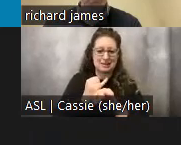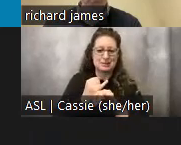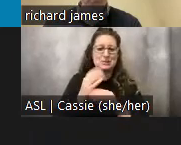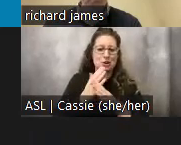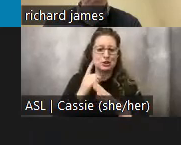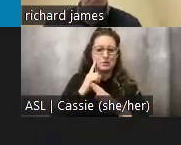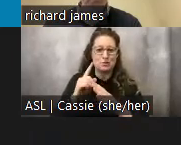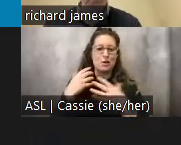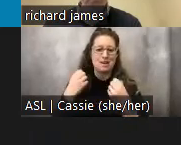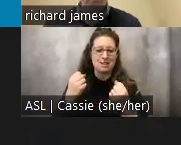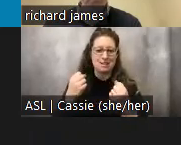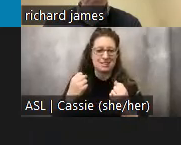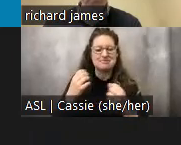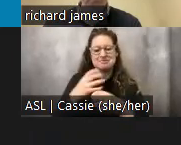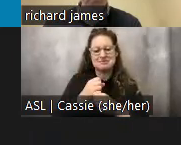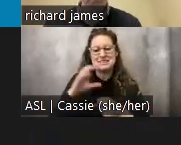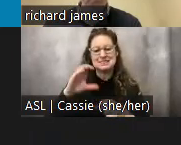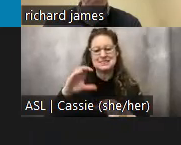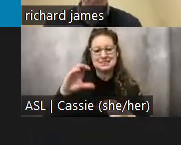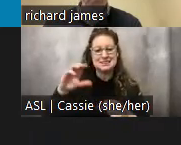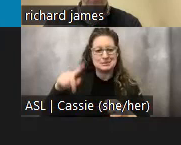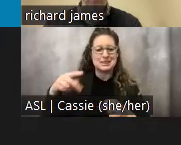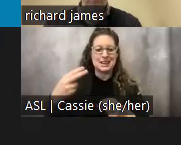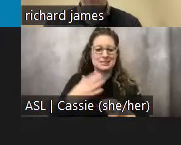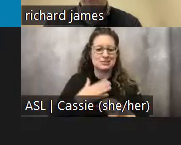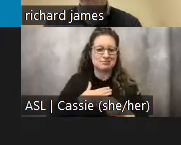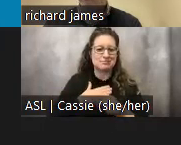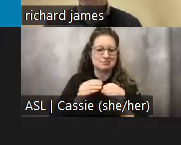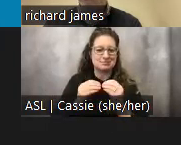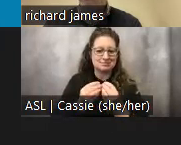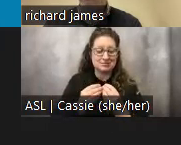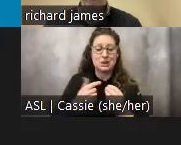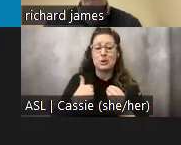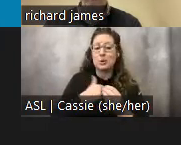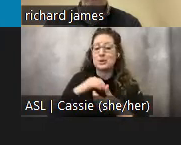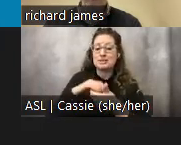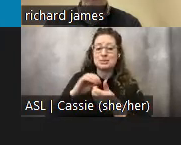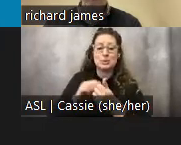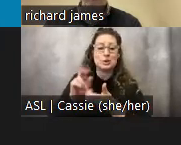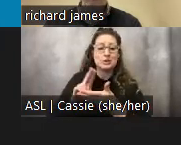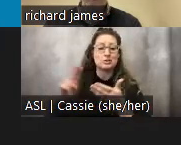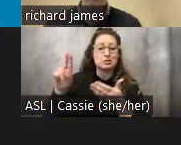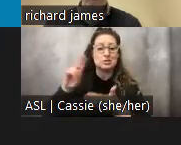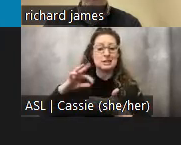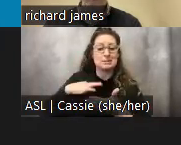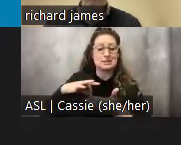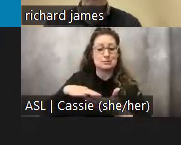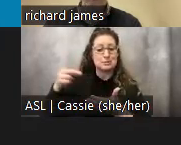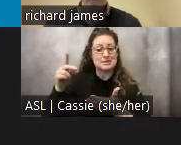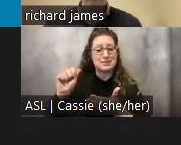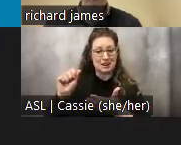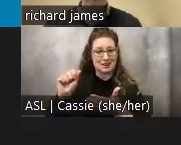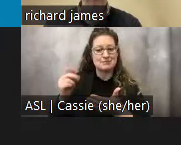CCPH, and CCPH partners with University of Pittsburgh to support